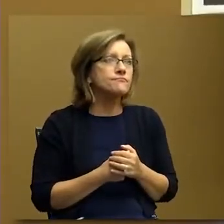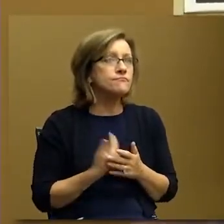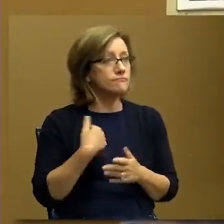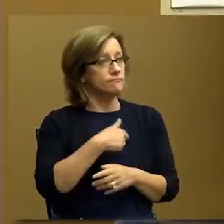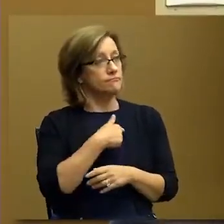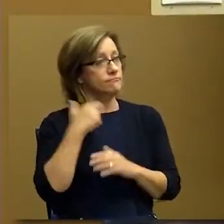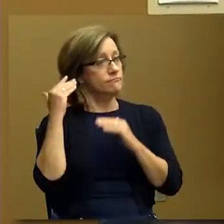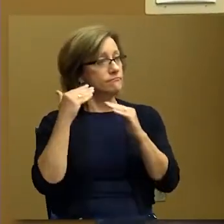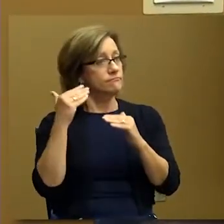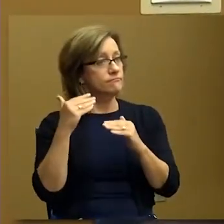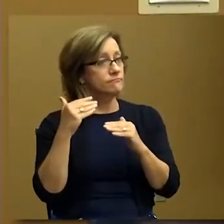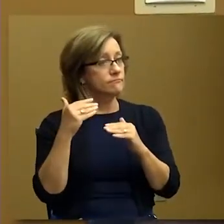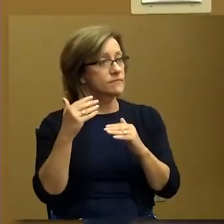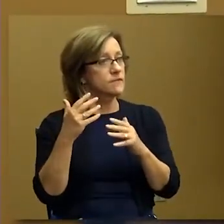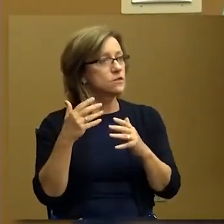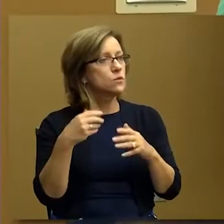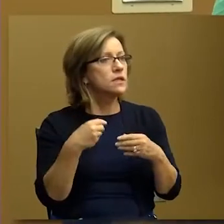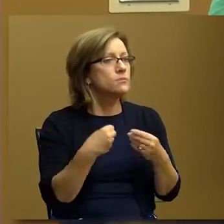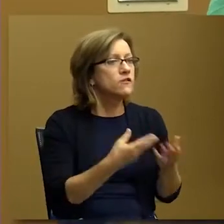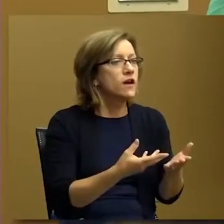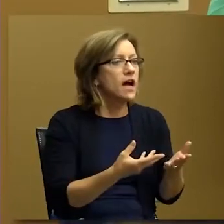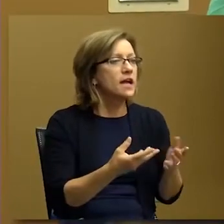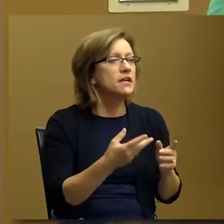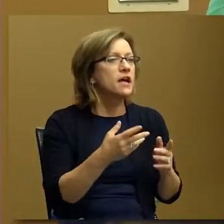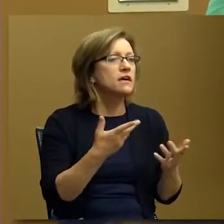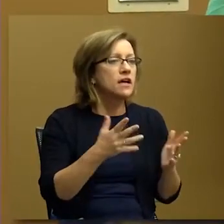we provide learned helplessness.